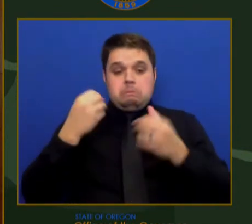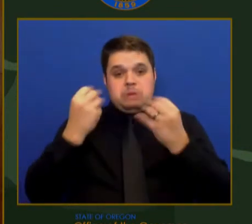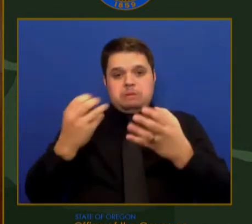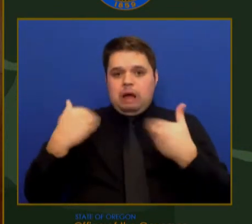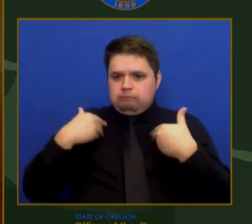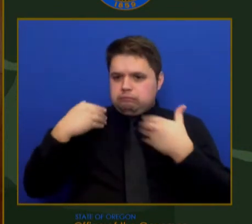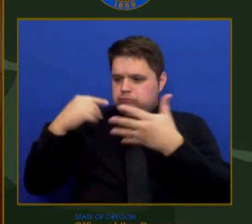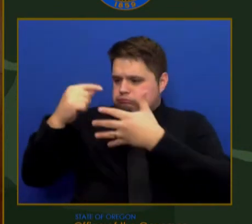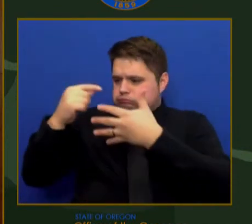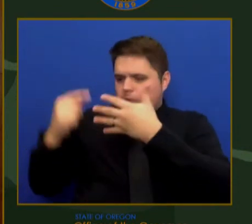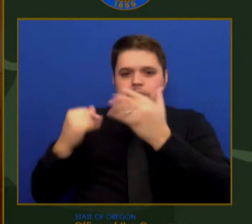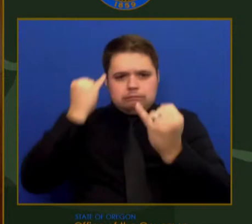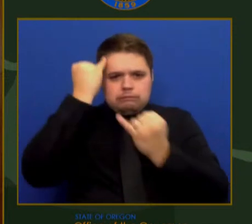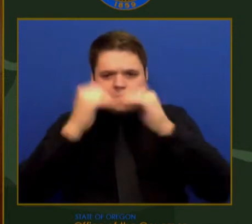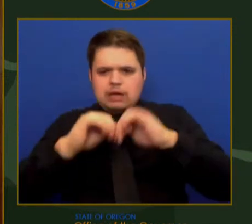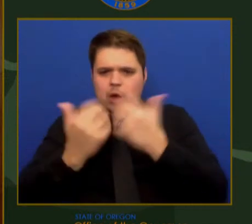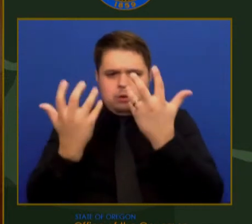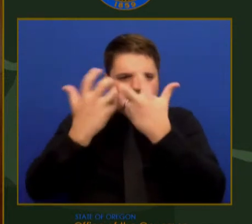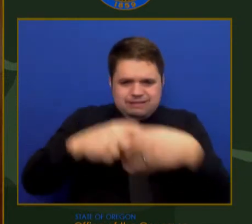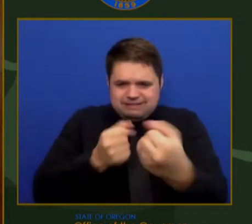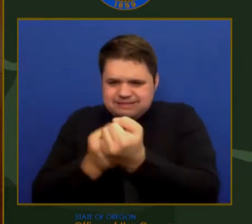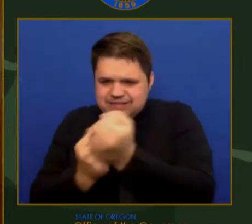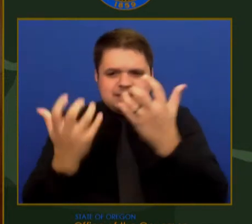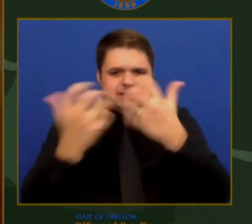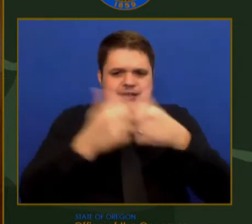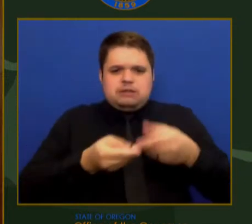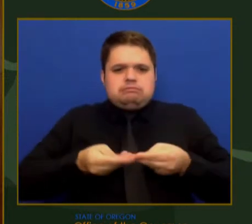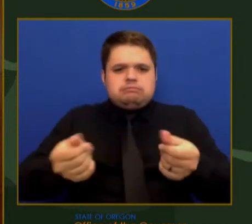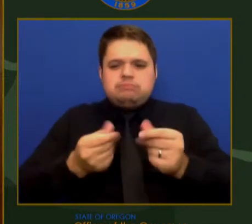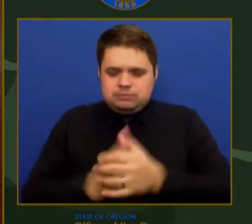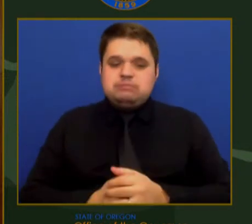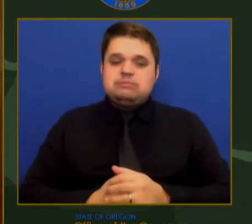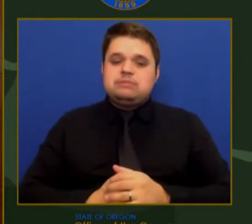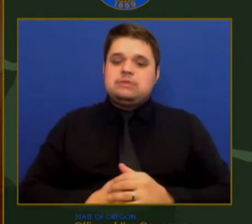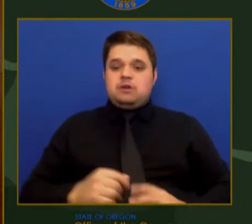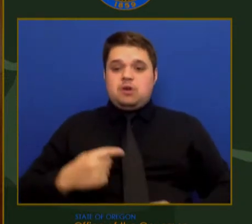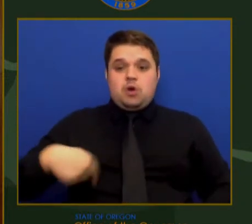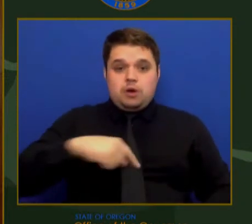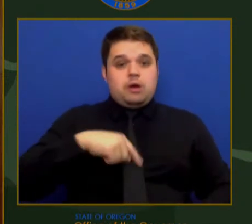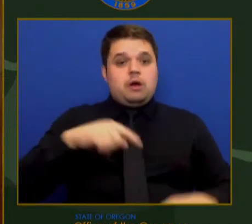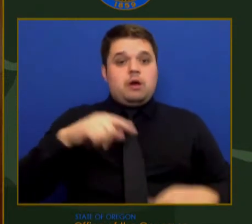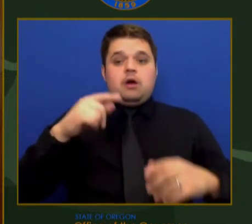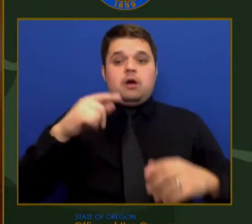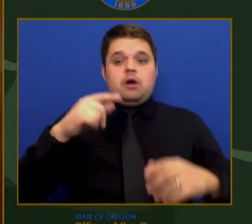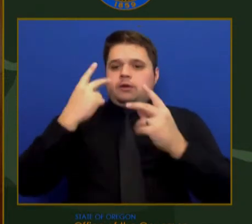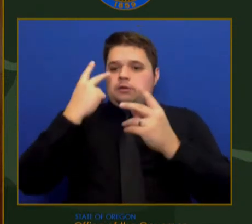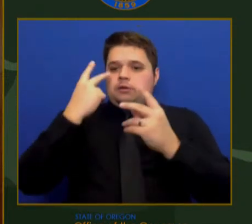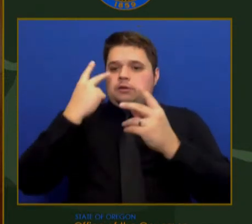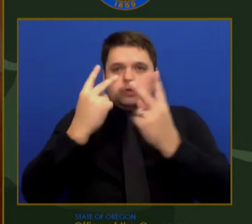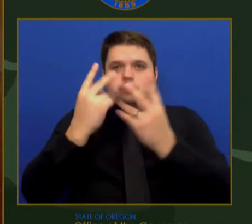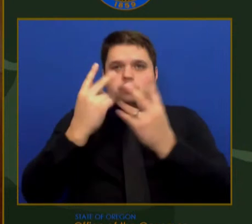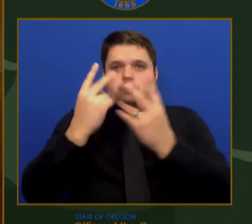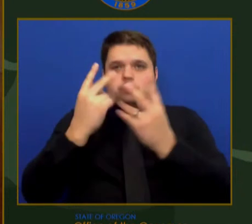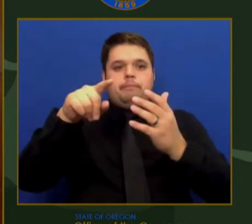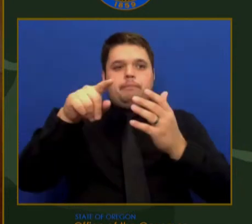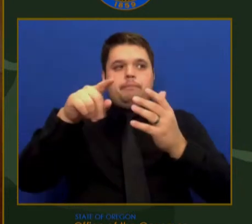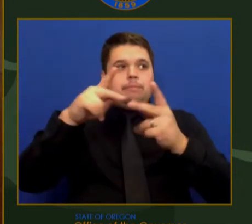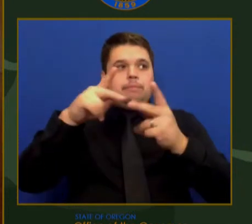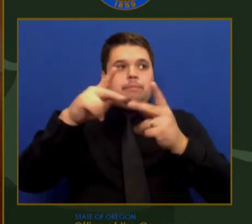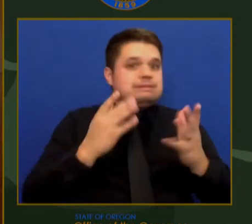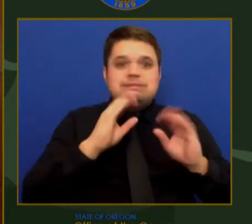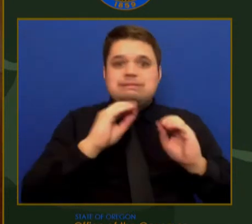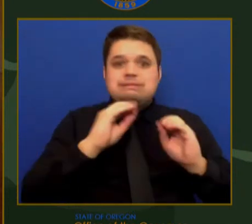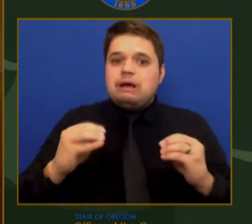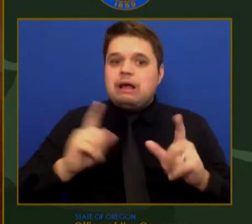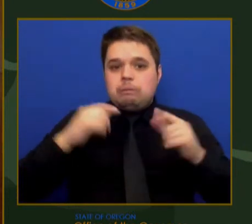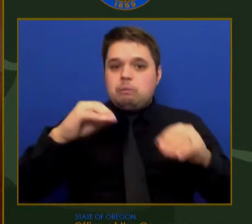collaborative effort to turn hotels into safe shelter space. And yet, as we can all see, it is